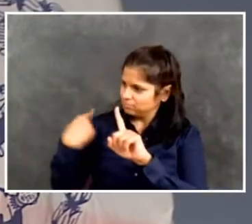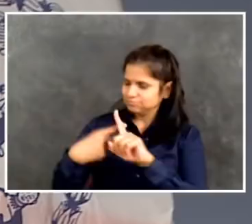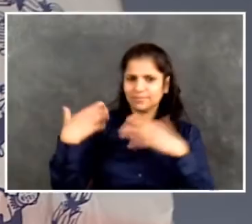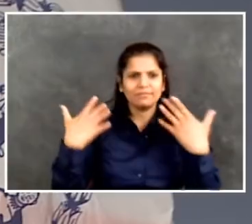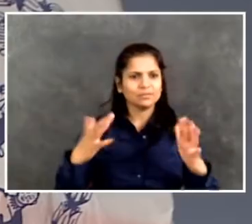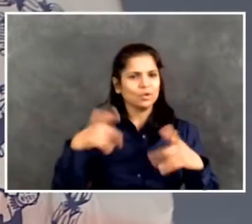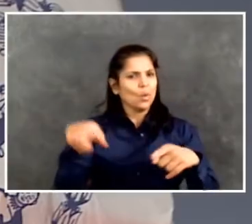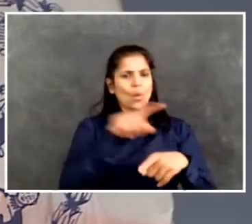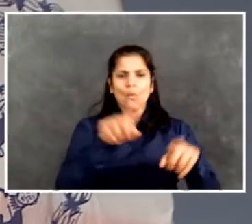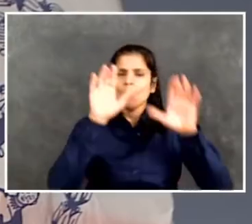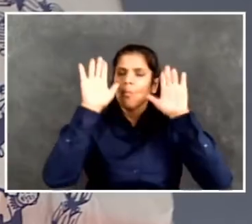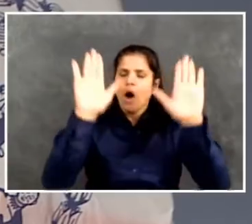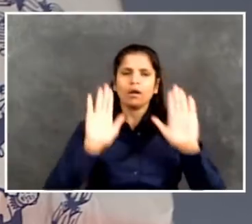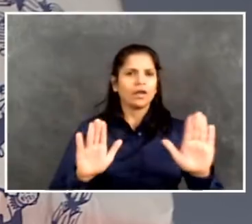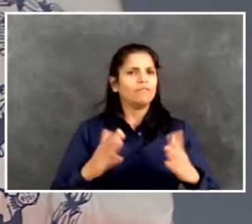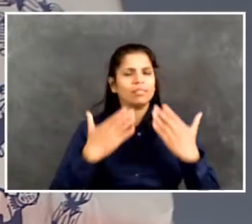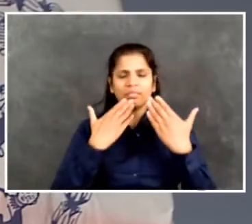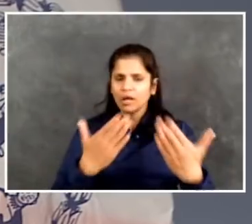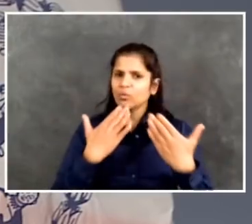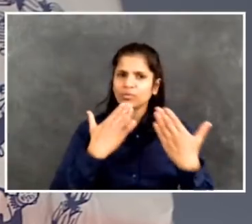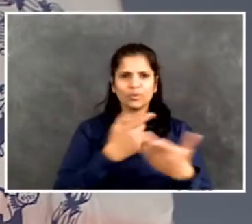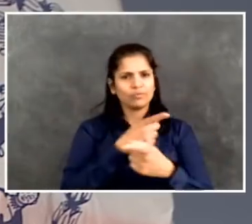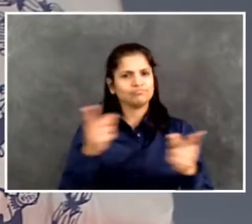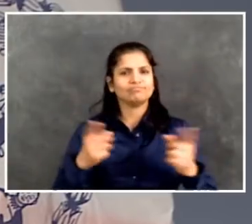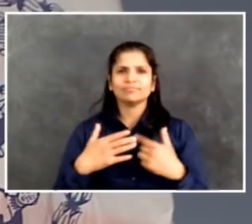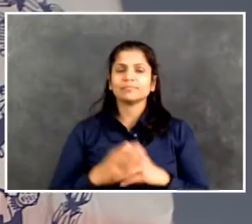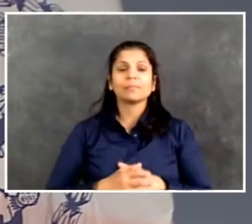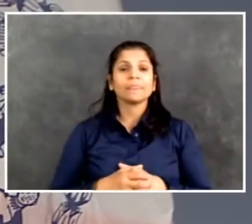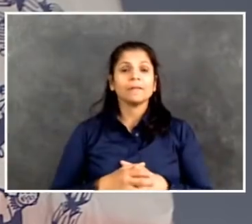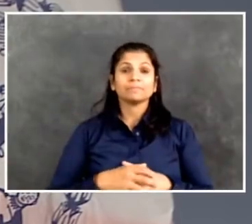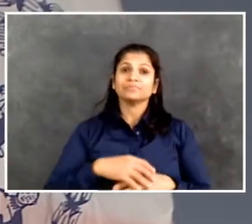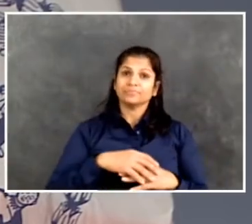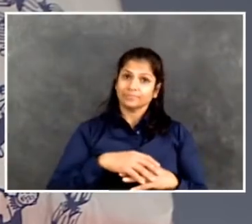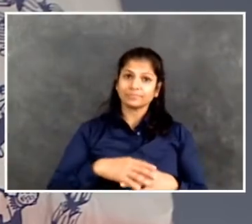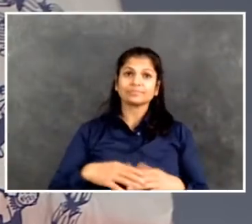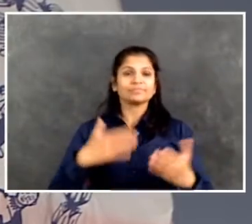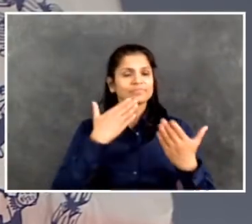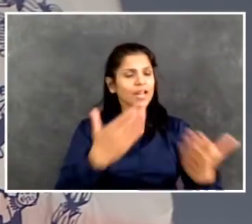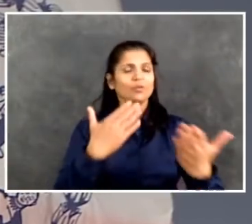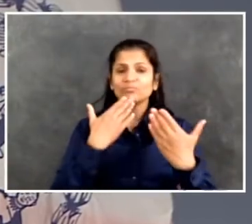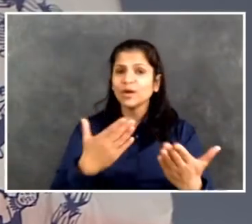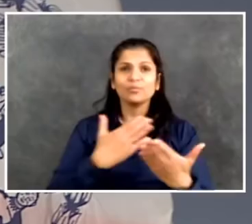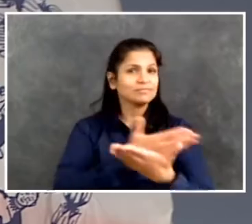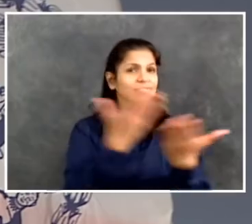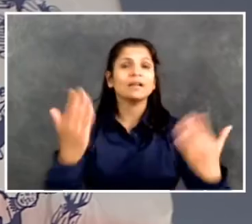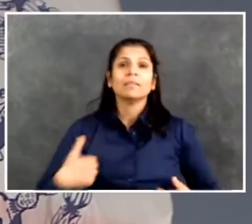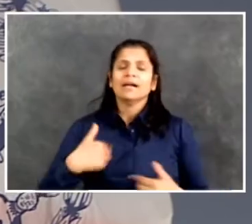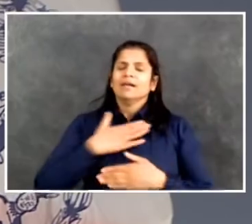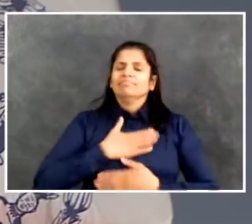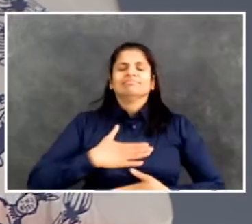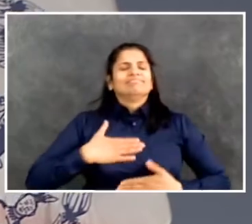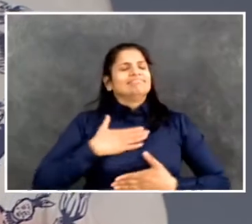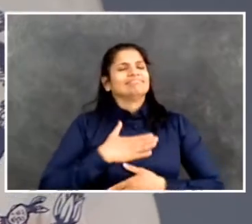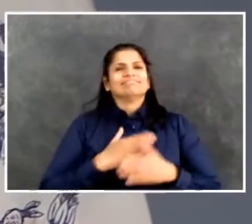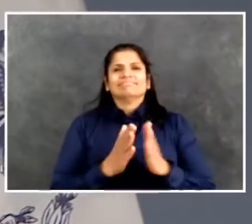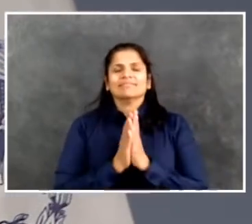farther. Again, thank you, everyone. Appreciate you, appreciate all you're doing, and God bless you all.